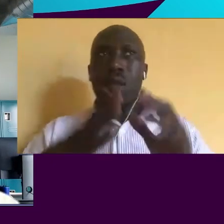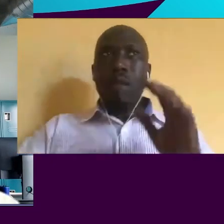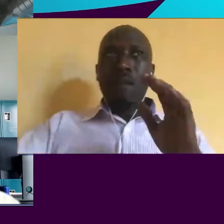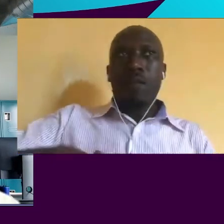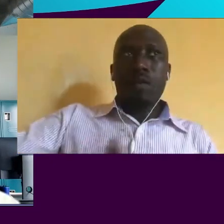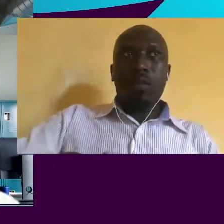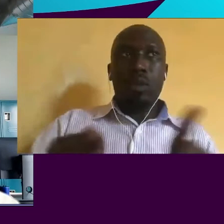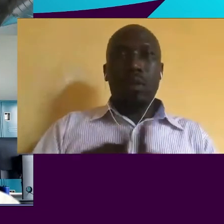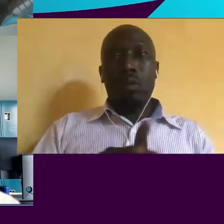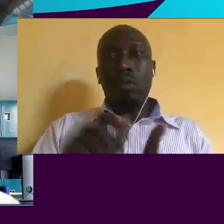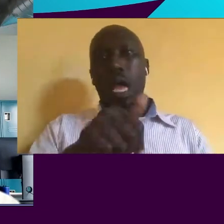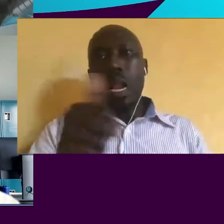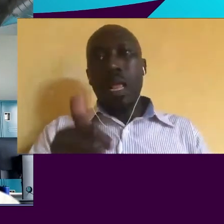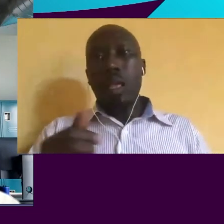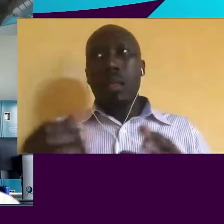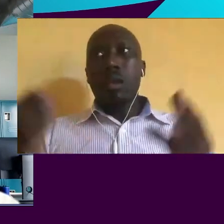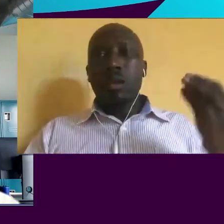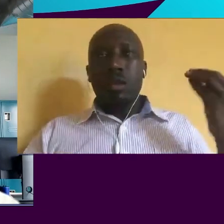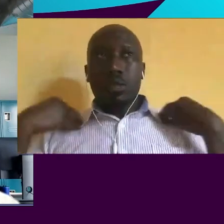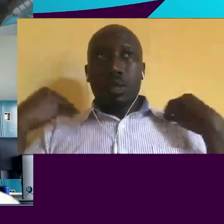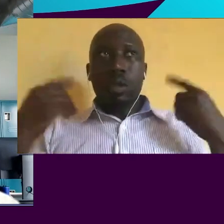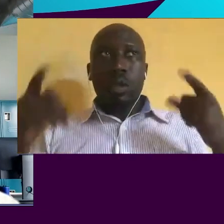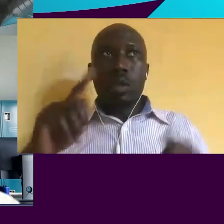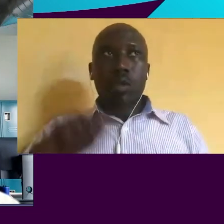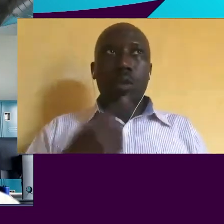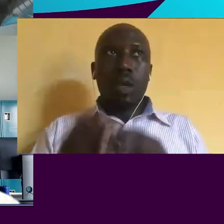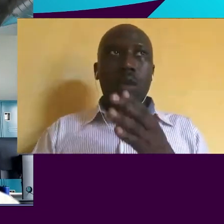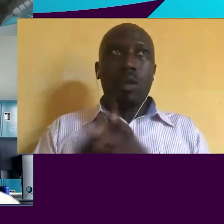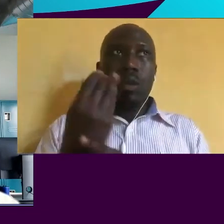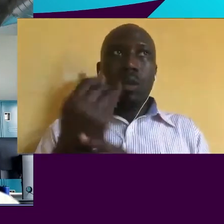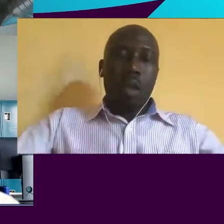sport. When I was growing up myself,